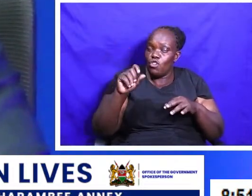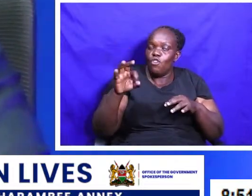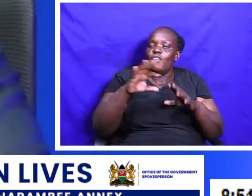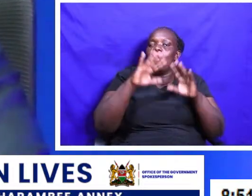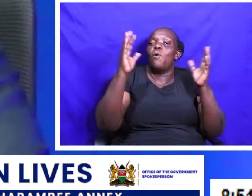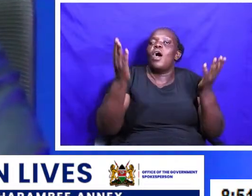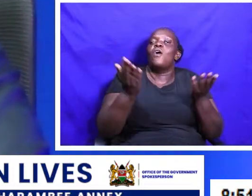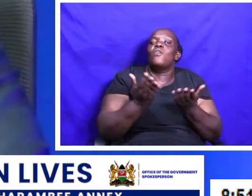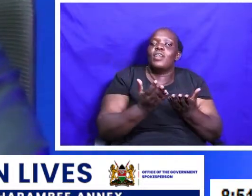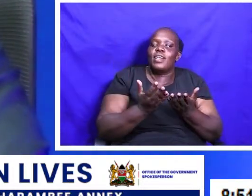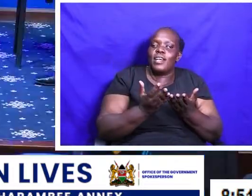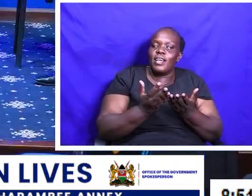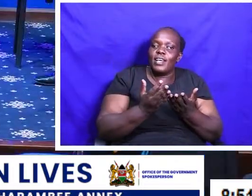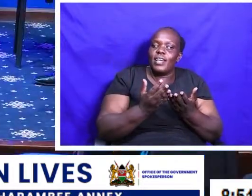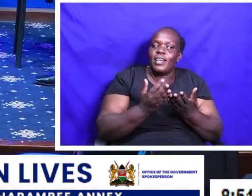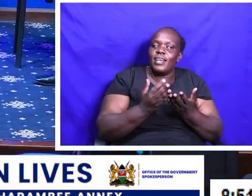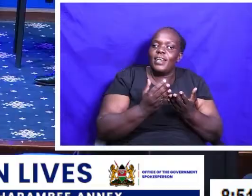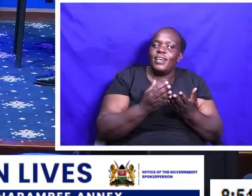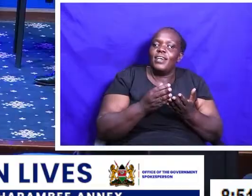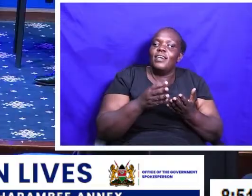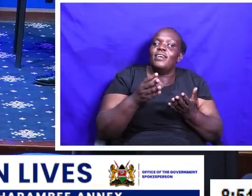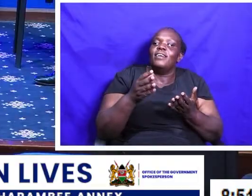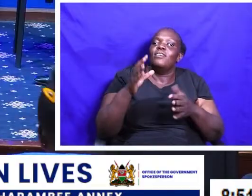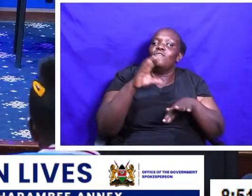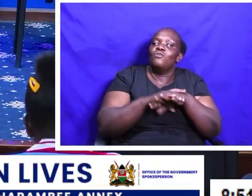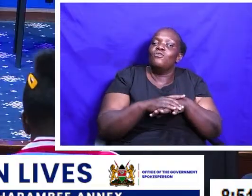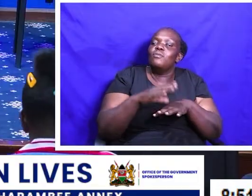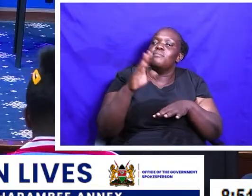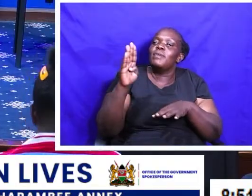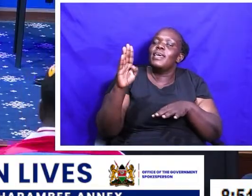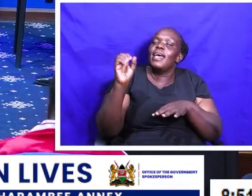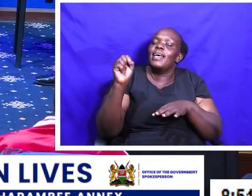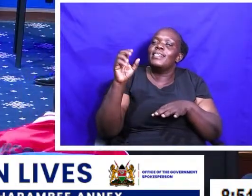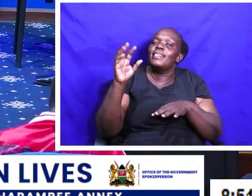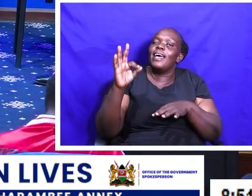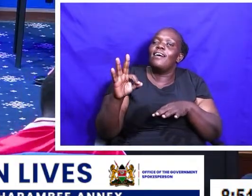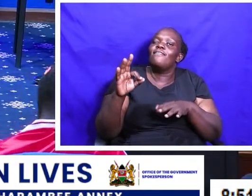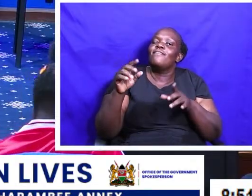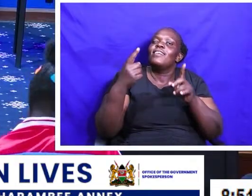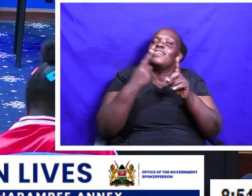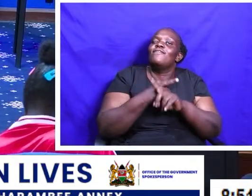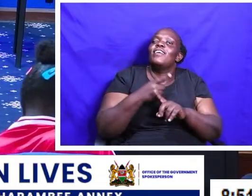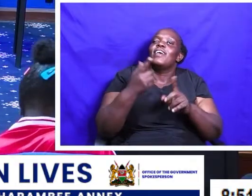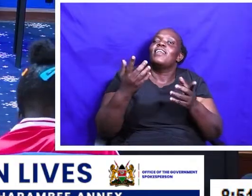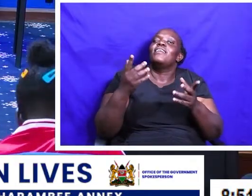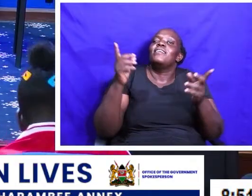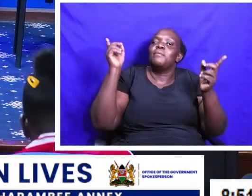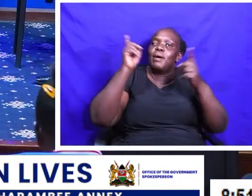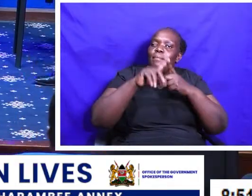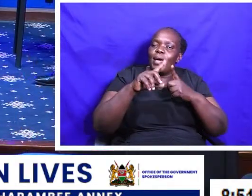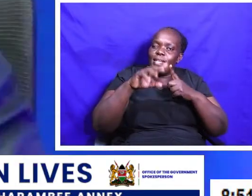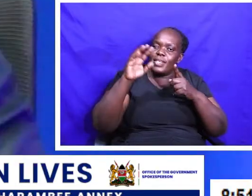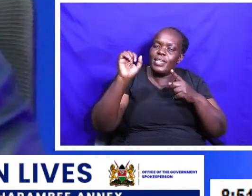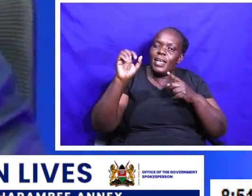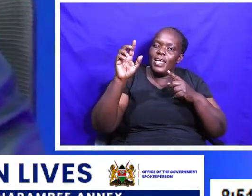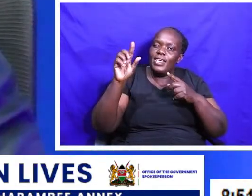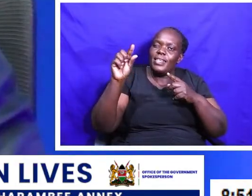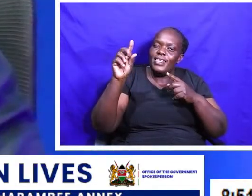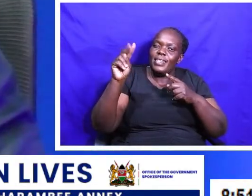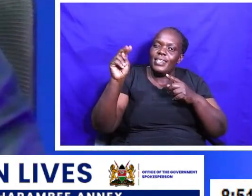world. Where in particular? I took BSF to black soldier fly to Papua New